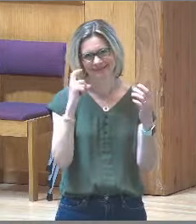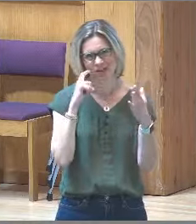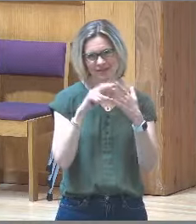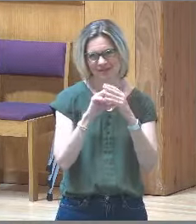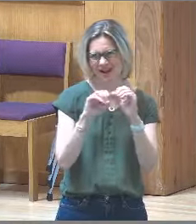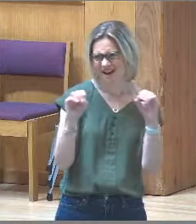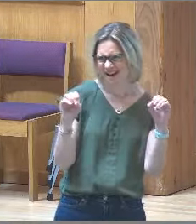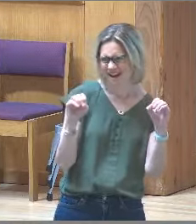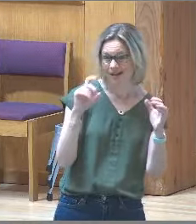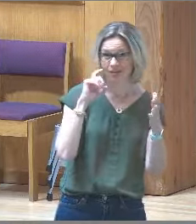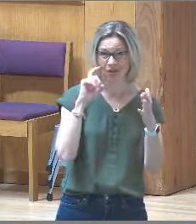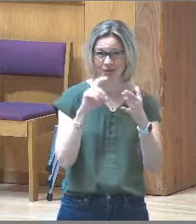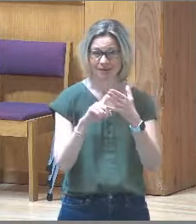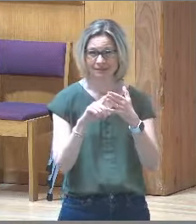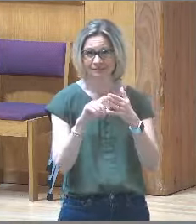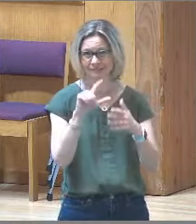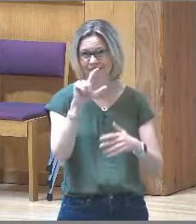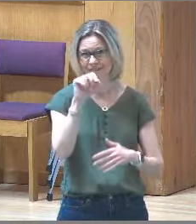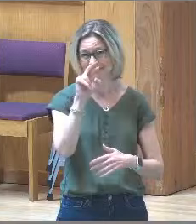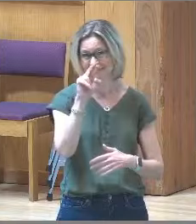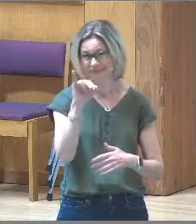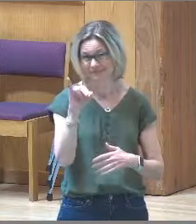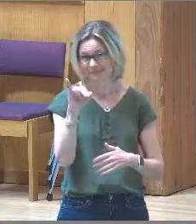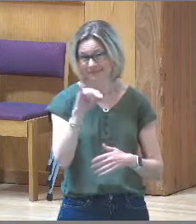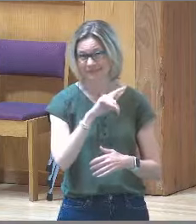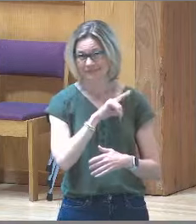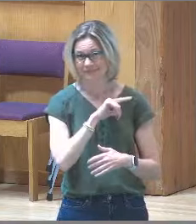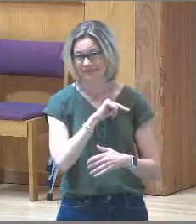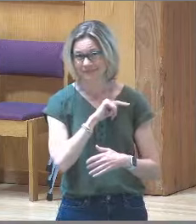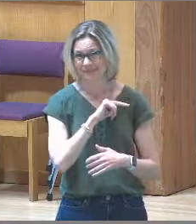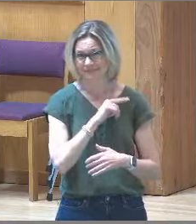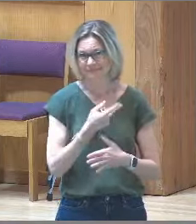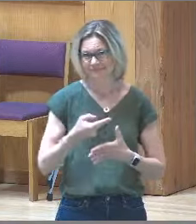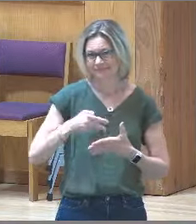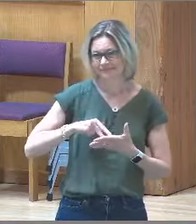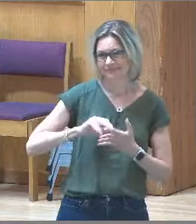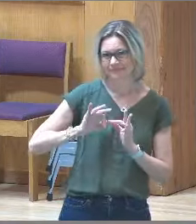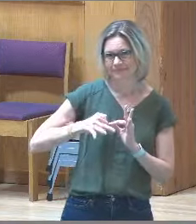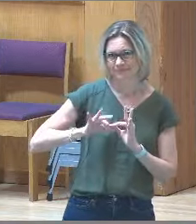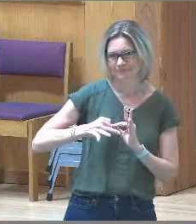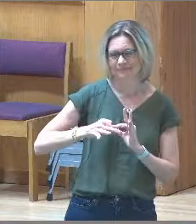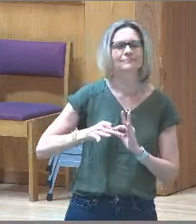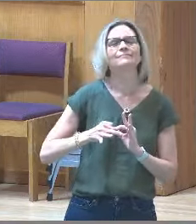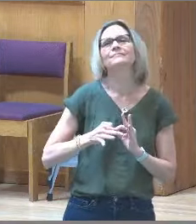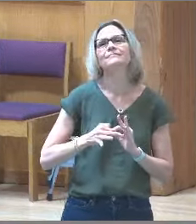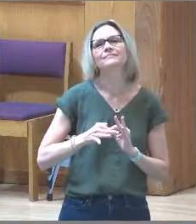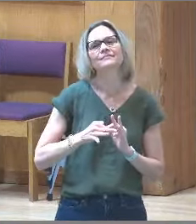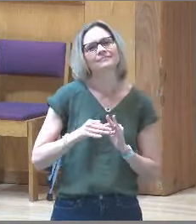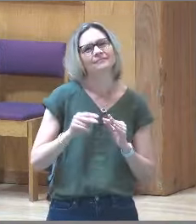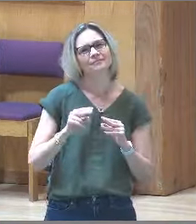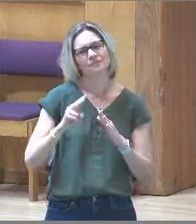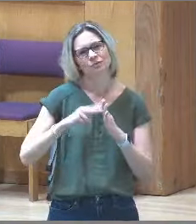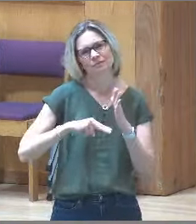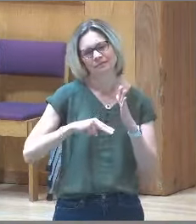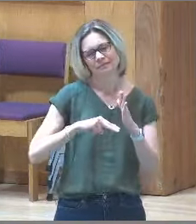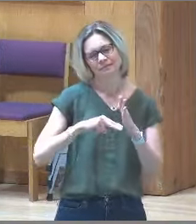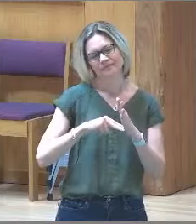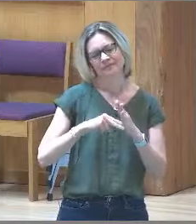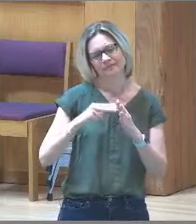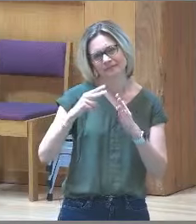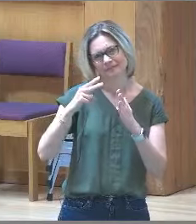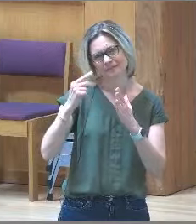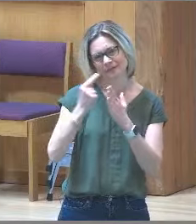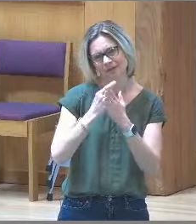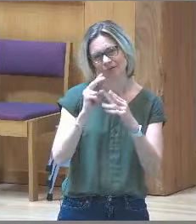Do you notice our sister Lori? Lori, who is standing there, remember that she was reading the gospel for us using